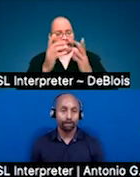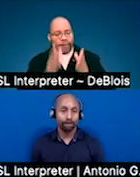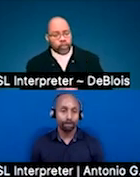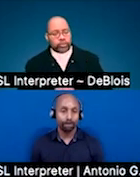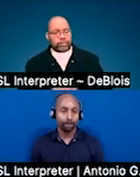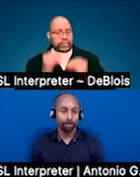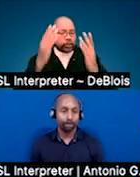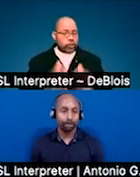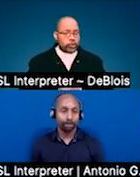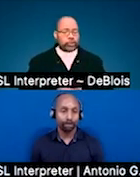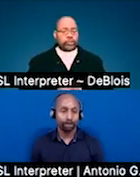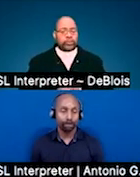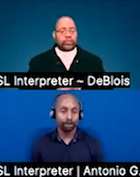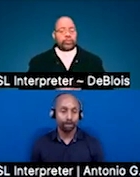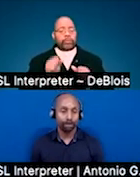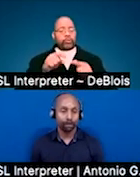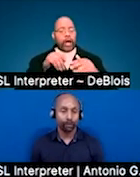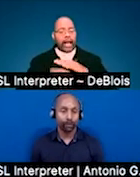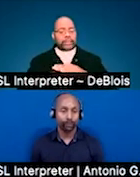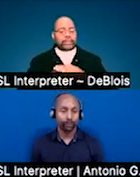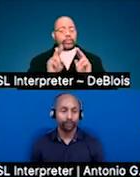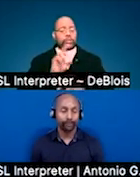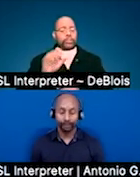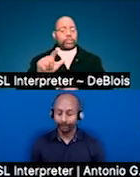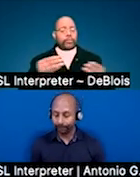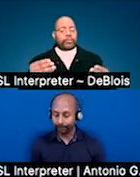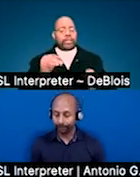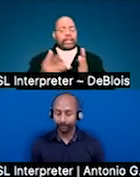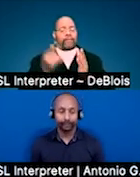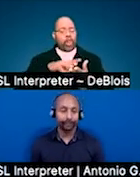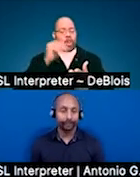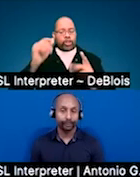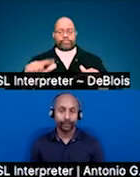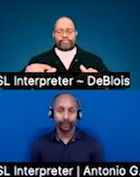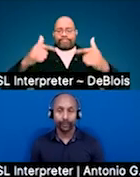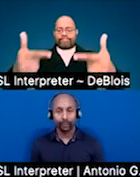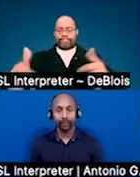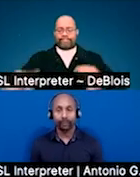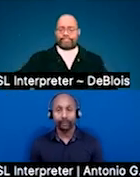their educators, to access and use digital materials and technologies for learning?